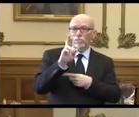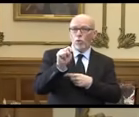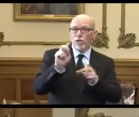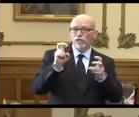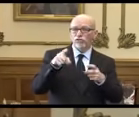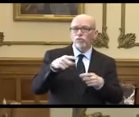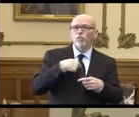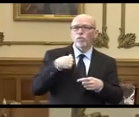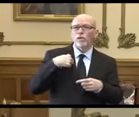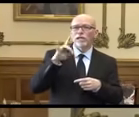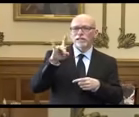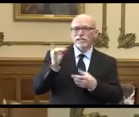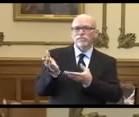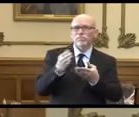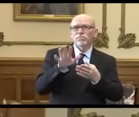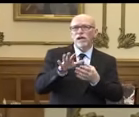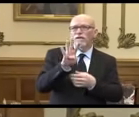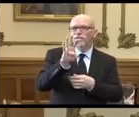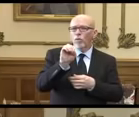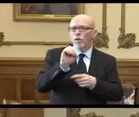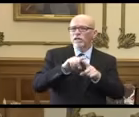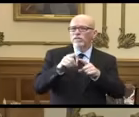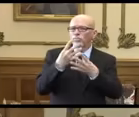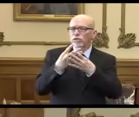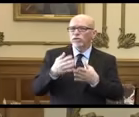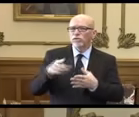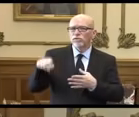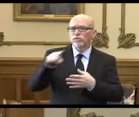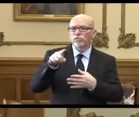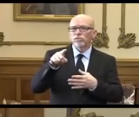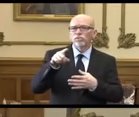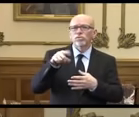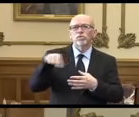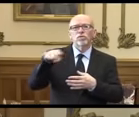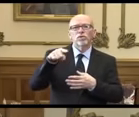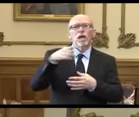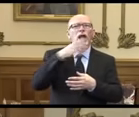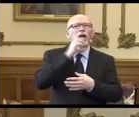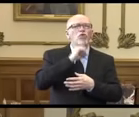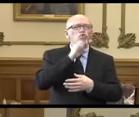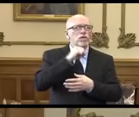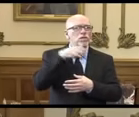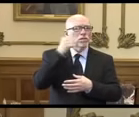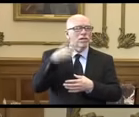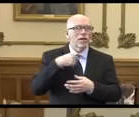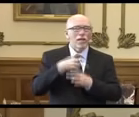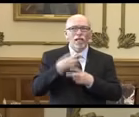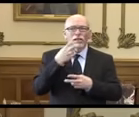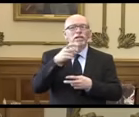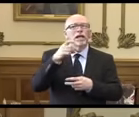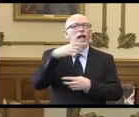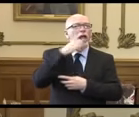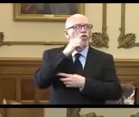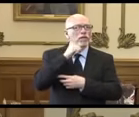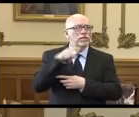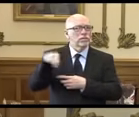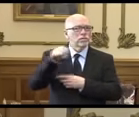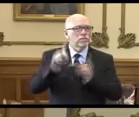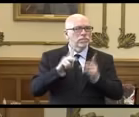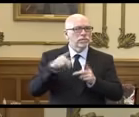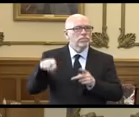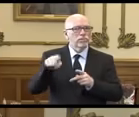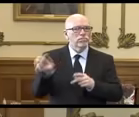have transferred about 40 offenders that are elderly, I have trouble saying that, offenders to